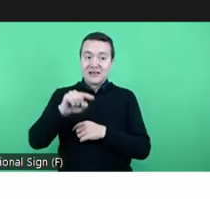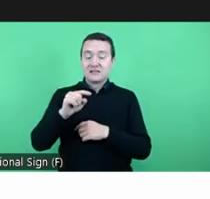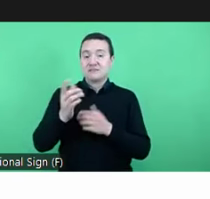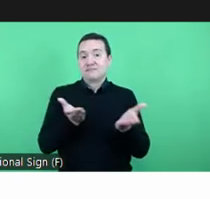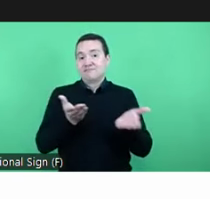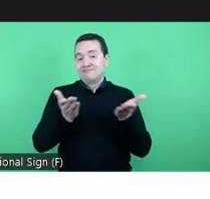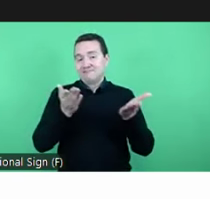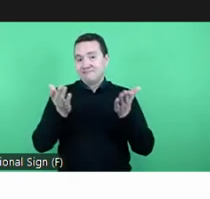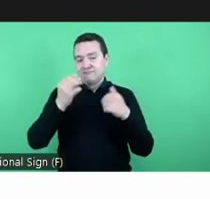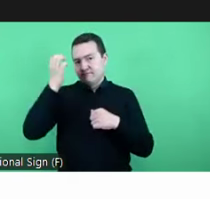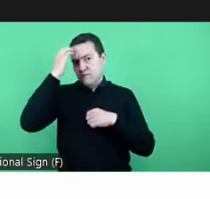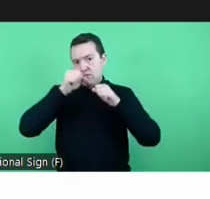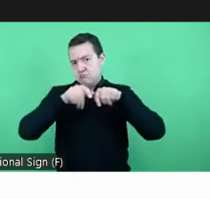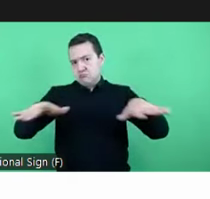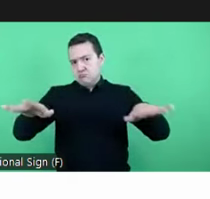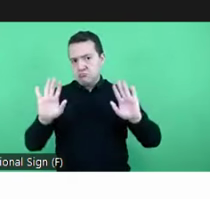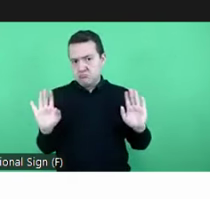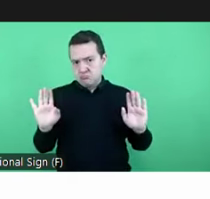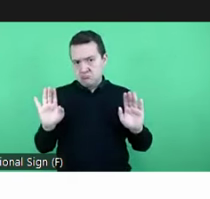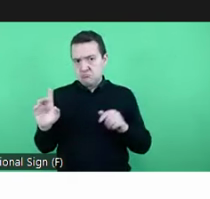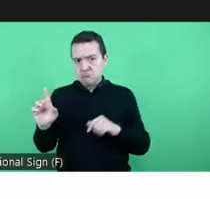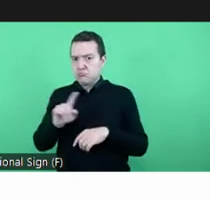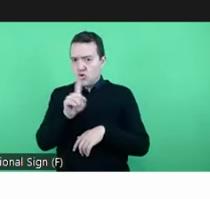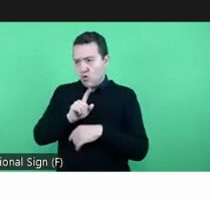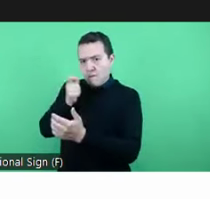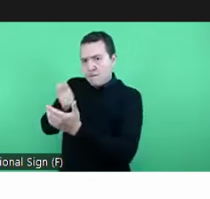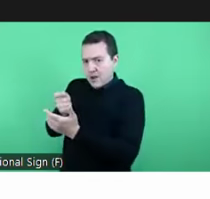providers, tasas there moderadoras are y no en los seguros moderating privados rates.